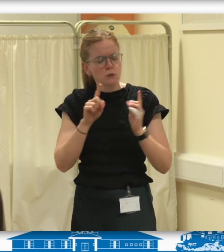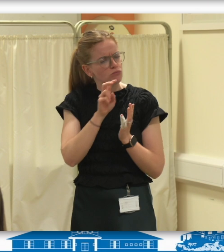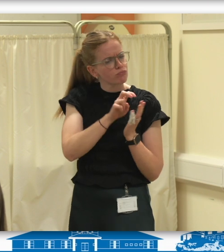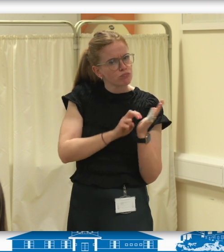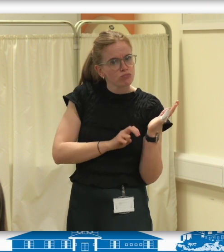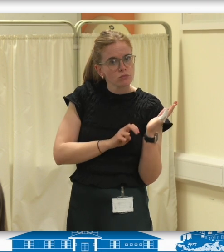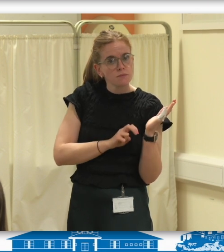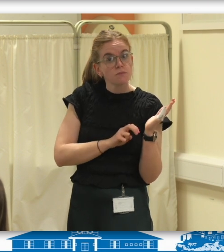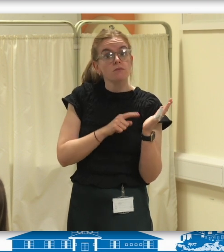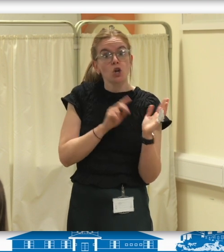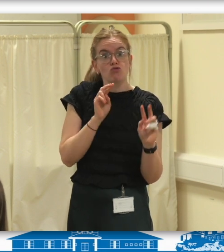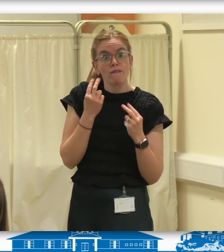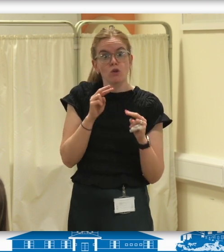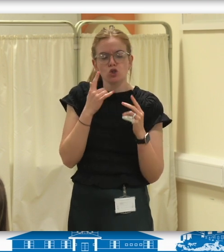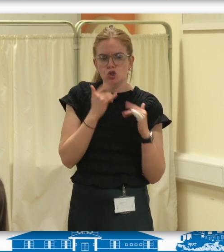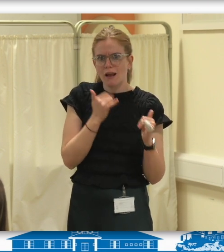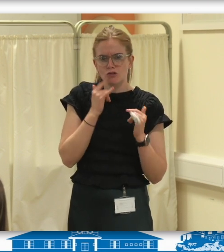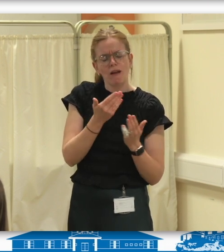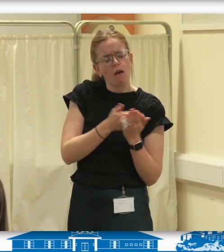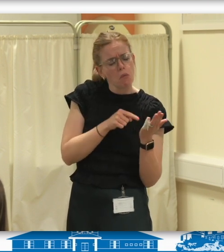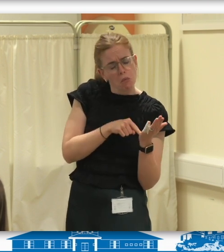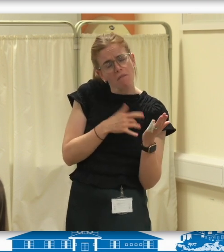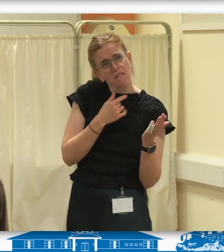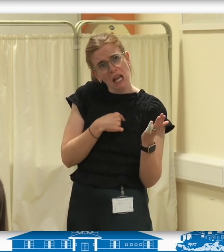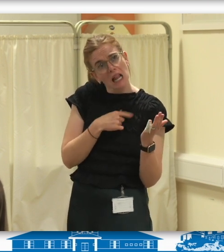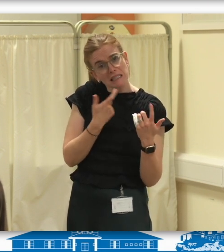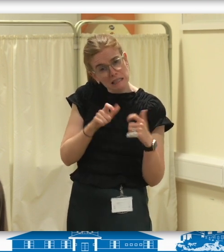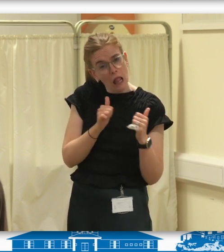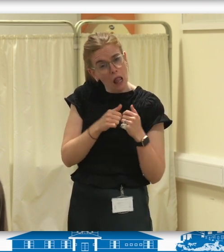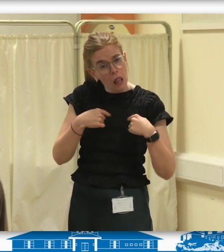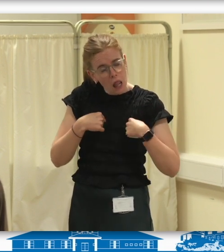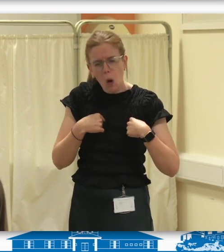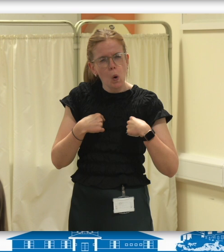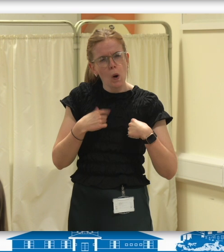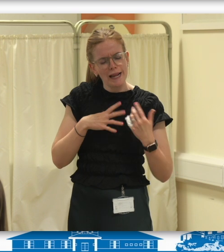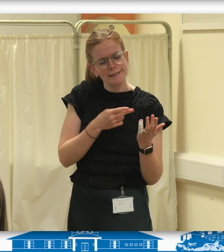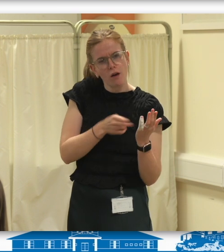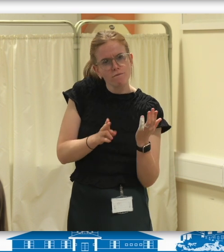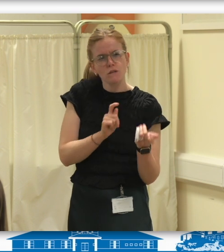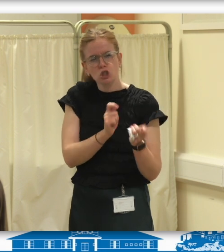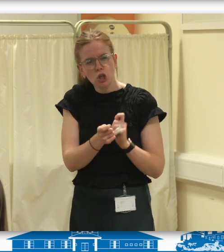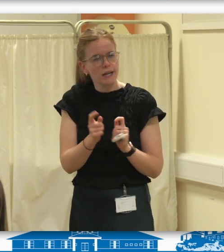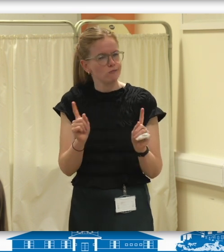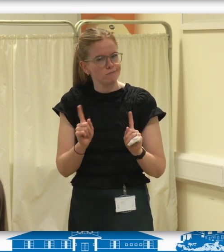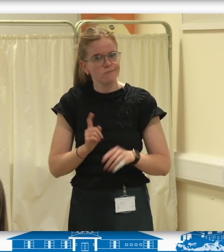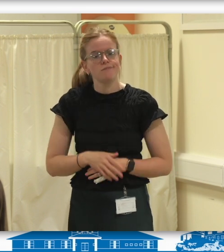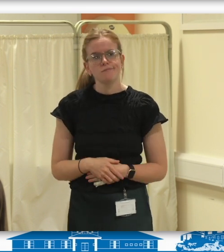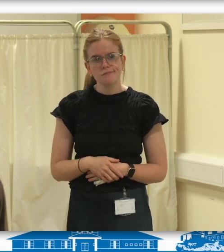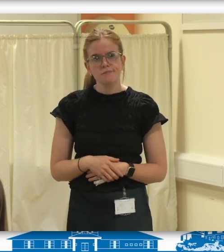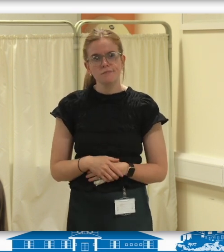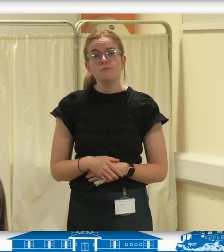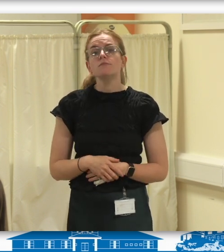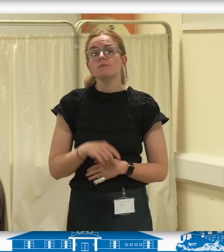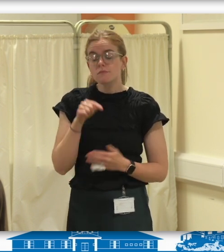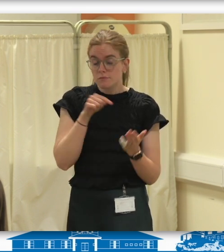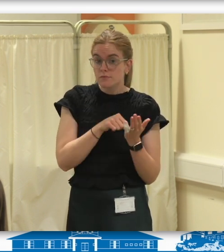Regular review of that WRAP can help someone to sustain the strategies that they've implemented and that have helped them improve. And this